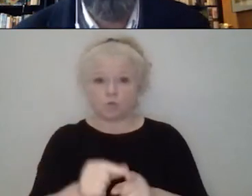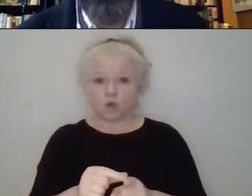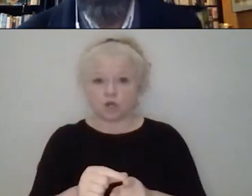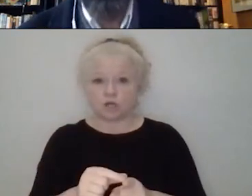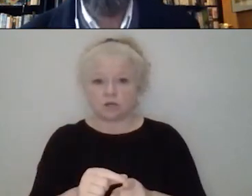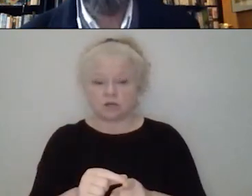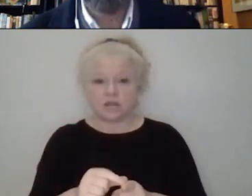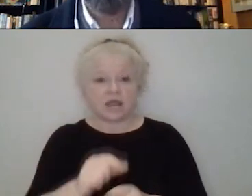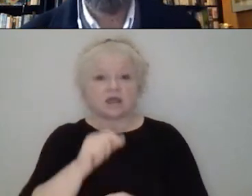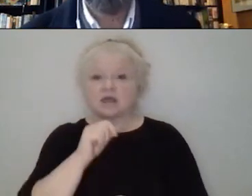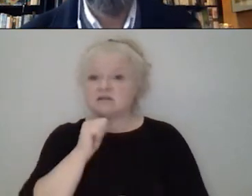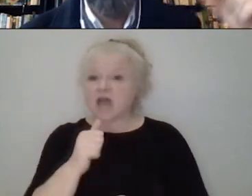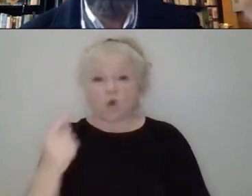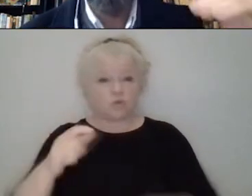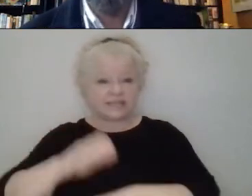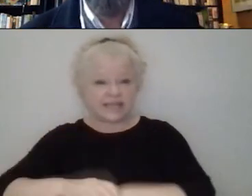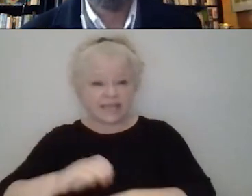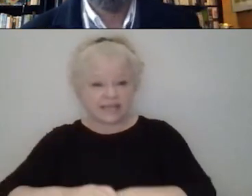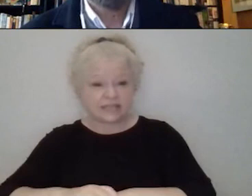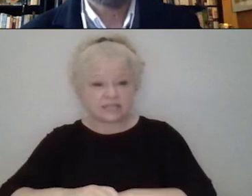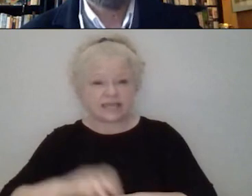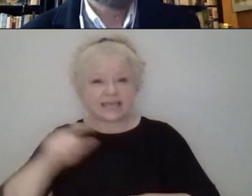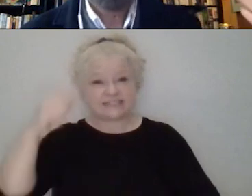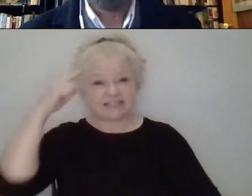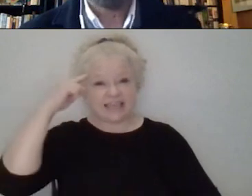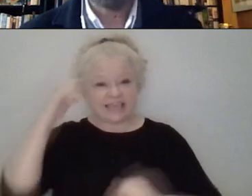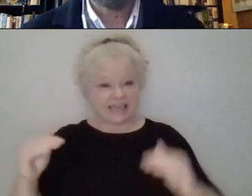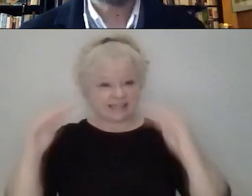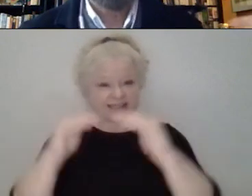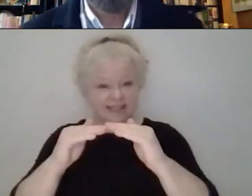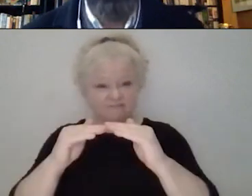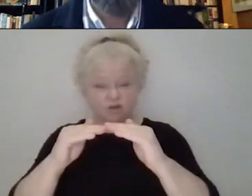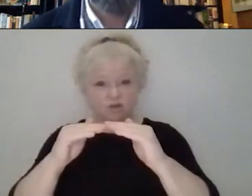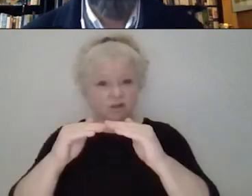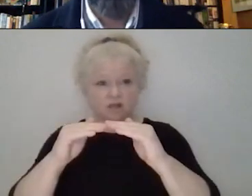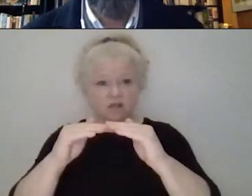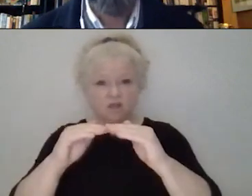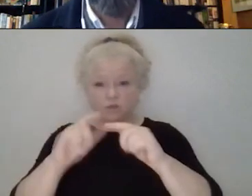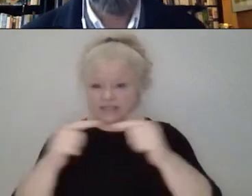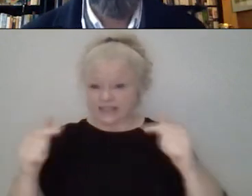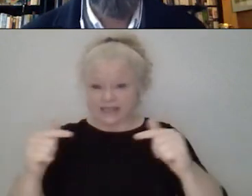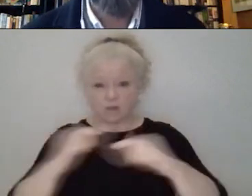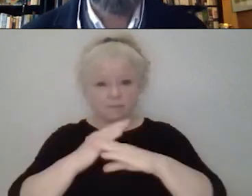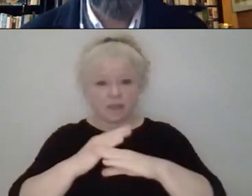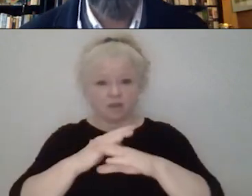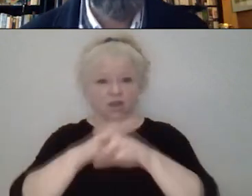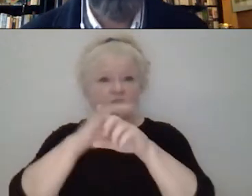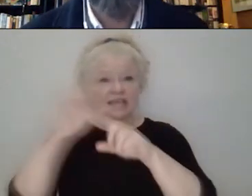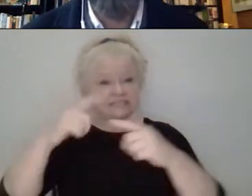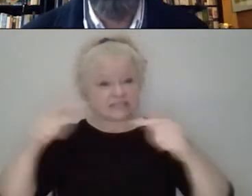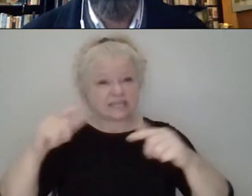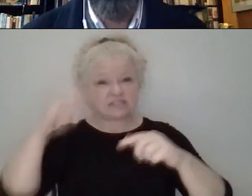because it was the English alone, but it was sort of the level of thinking that he was sharing was something that with the language barrier was a challenge. And I